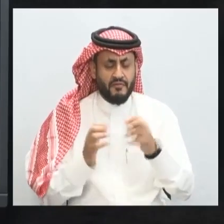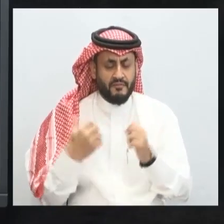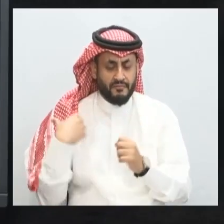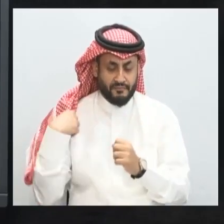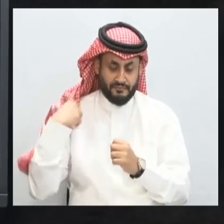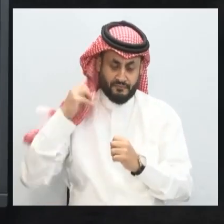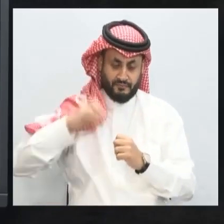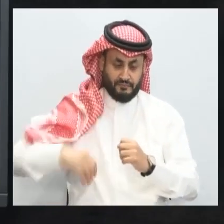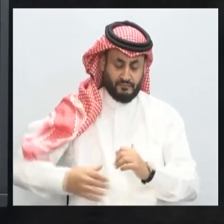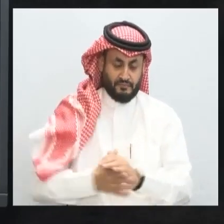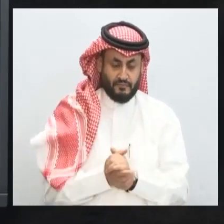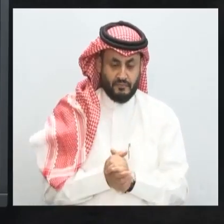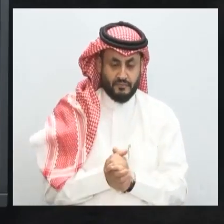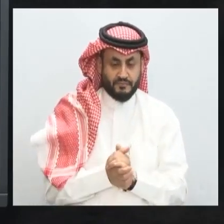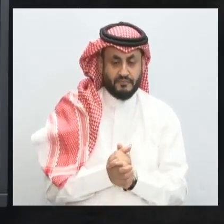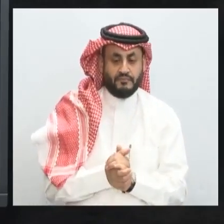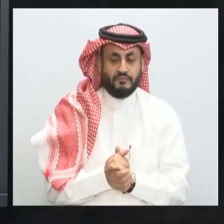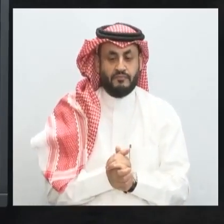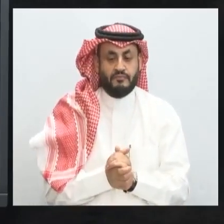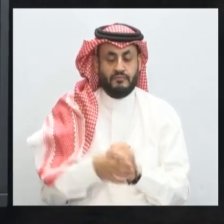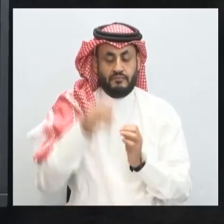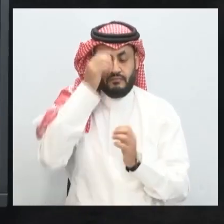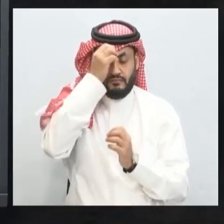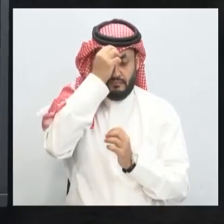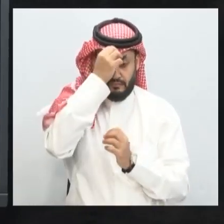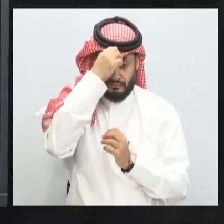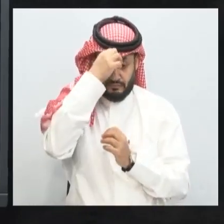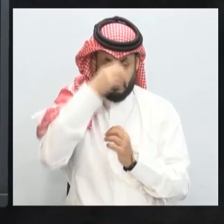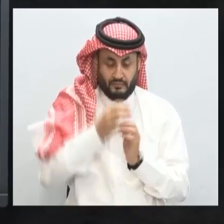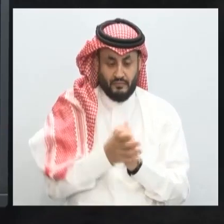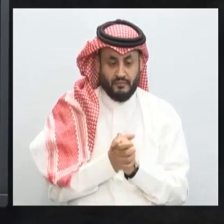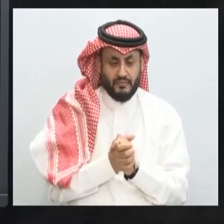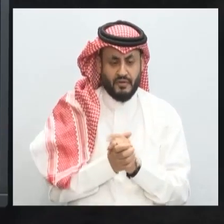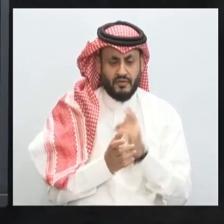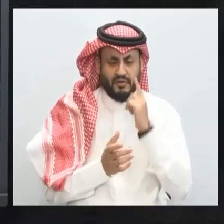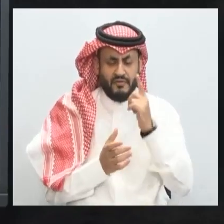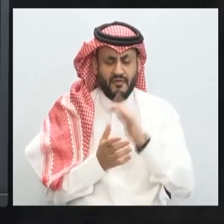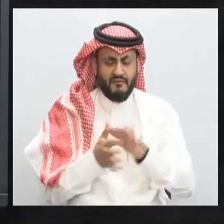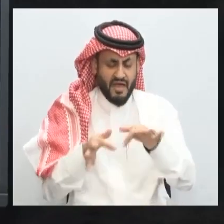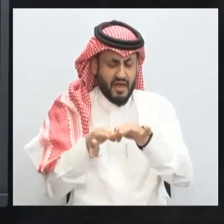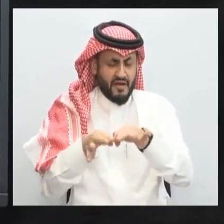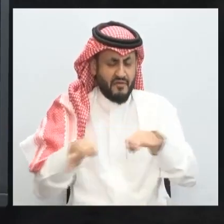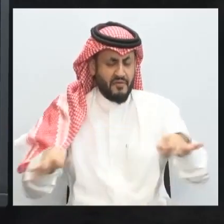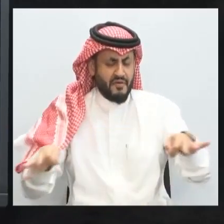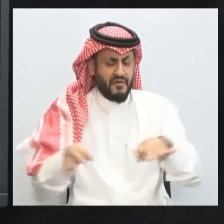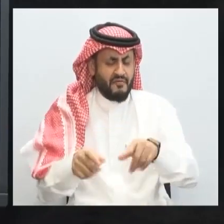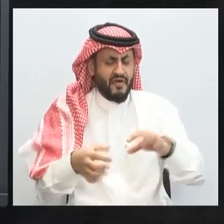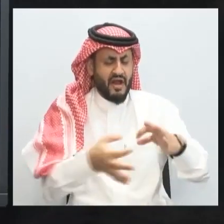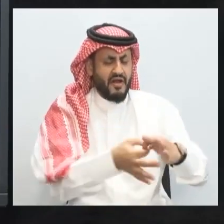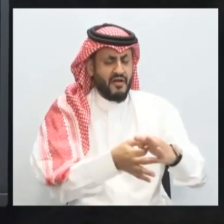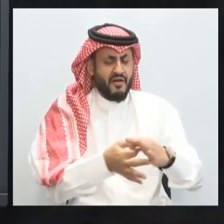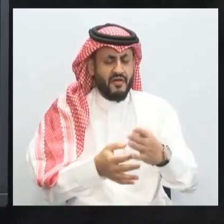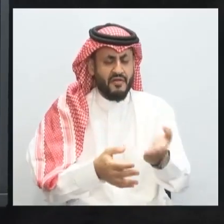we have here, you have the word diameter, and we can see that there are some kind of measurements that are concerning